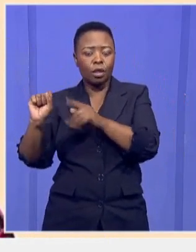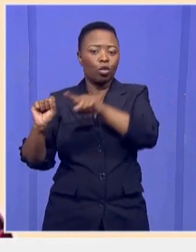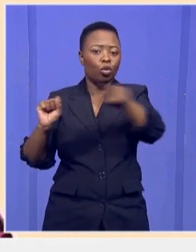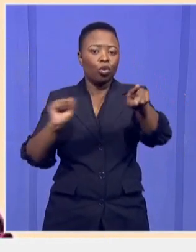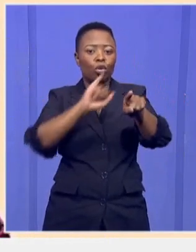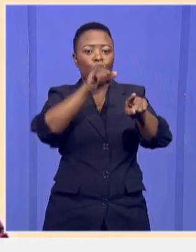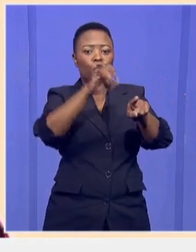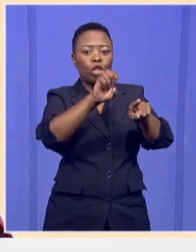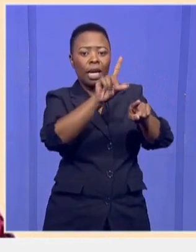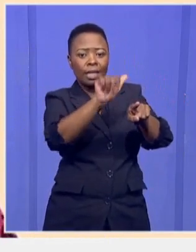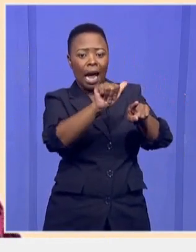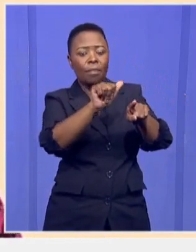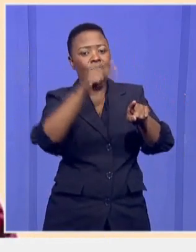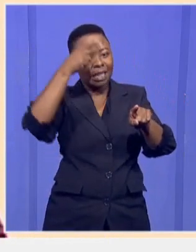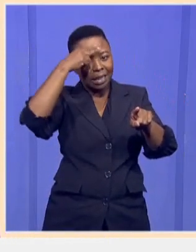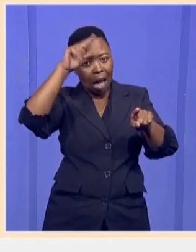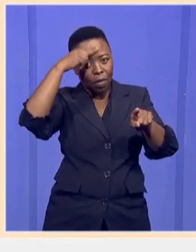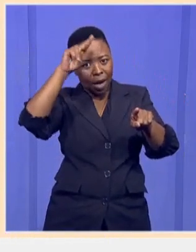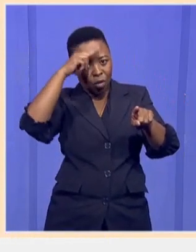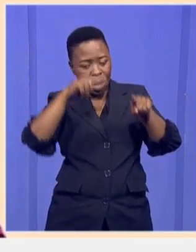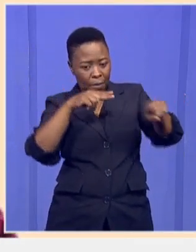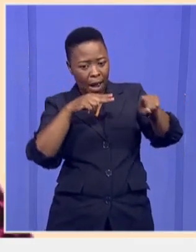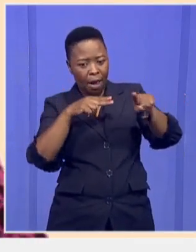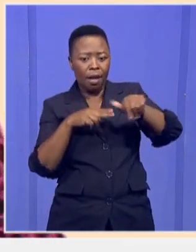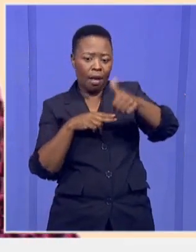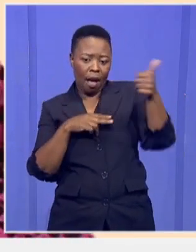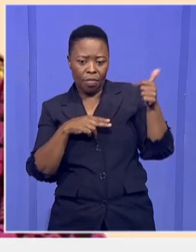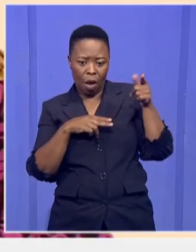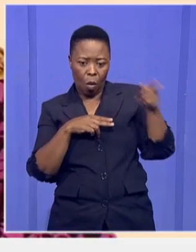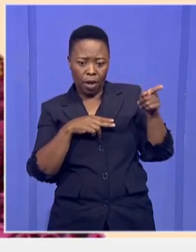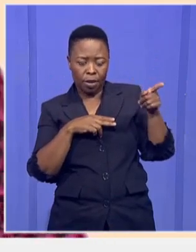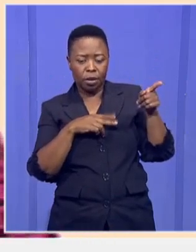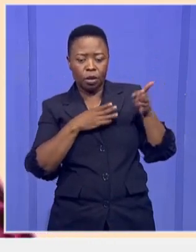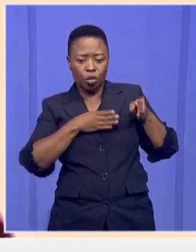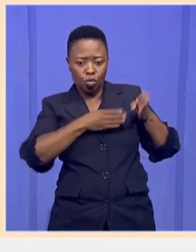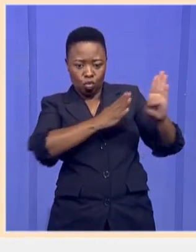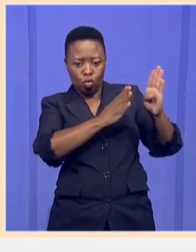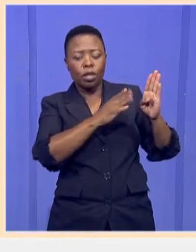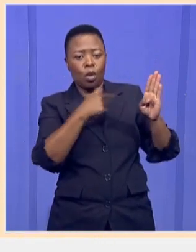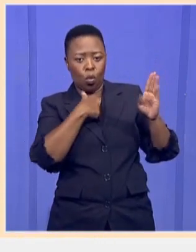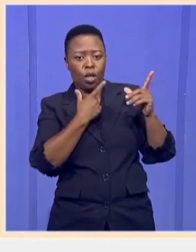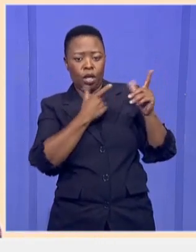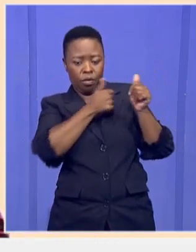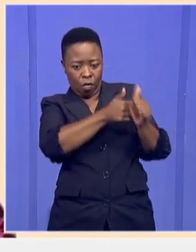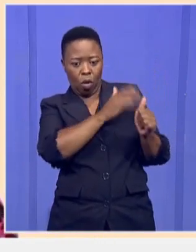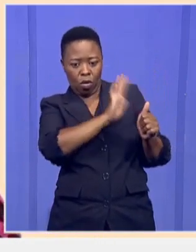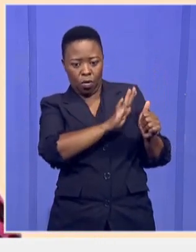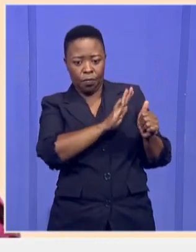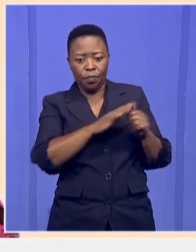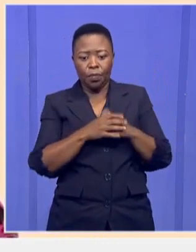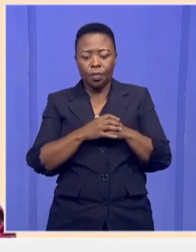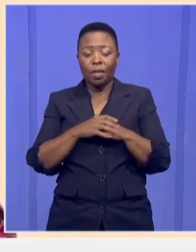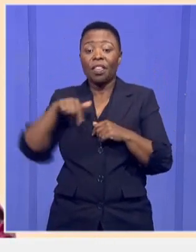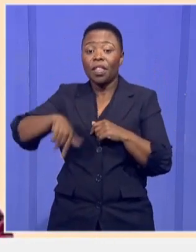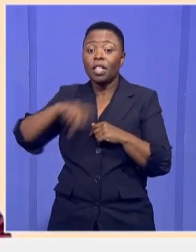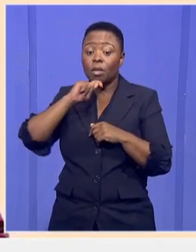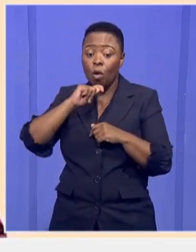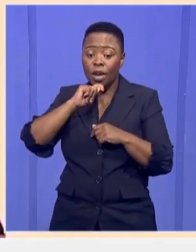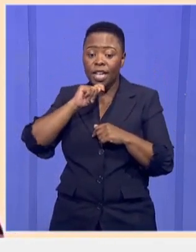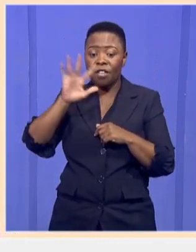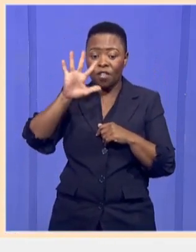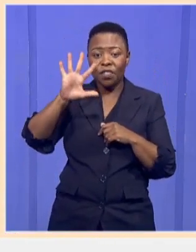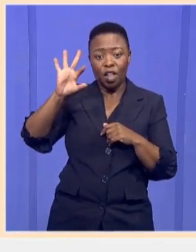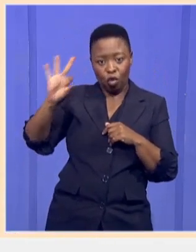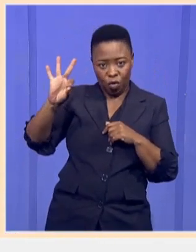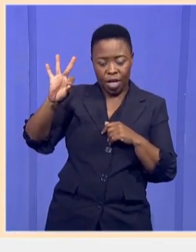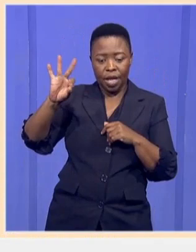in Saudi Arabia, and then the other was the Egyptian route that we followed. So it was 53 this morning. So this morning it's